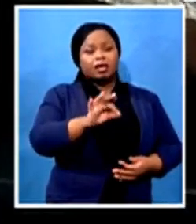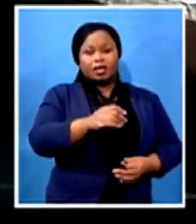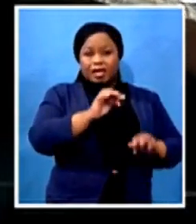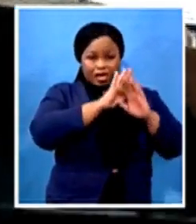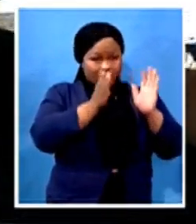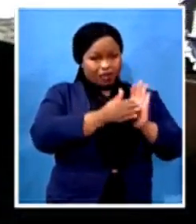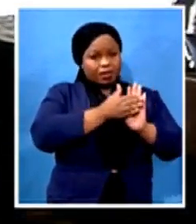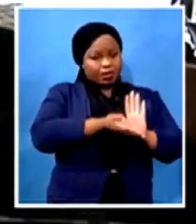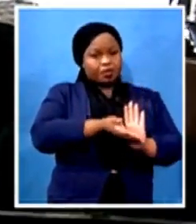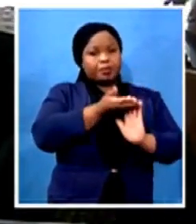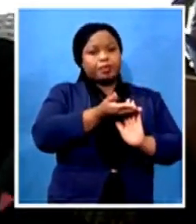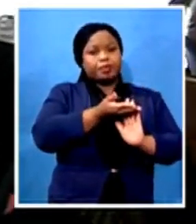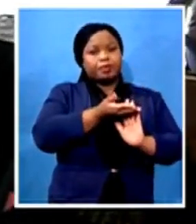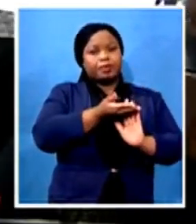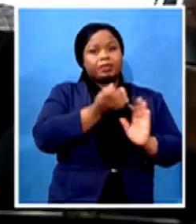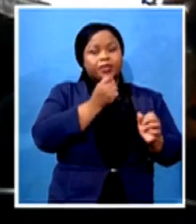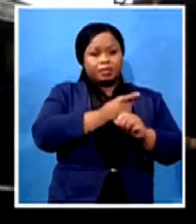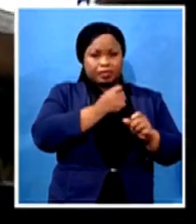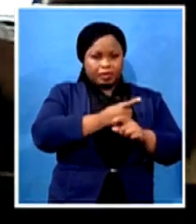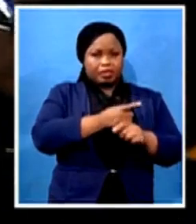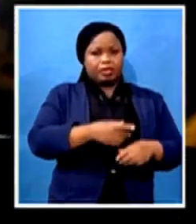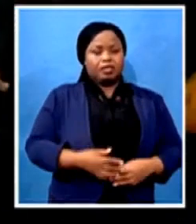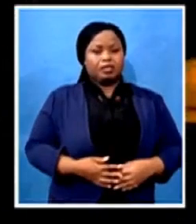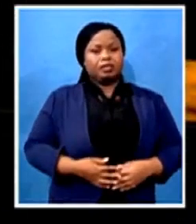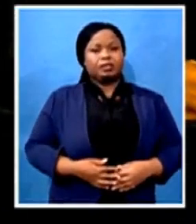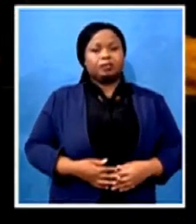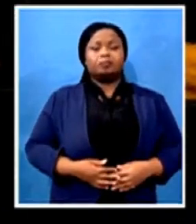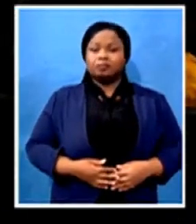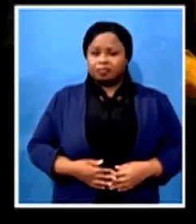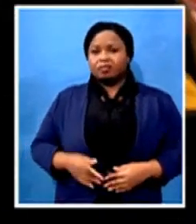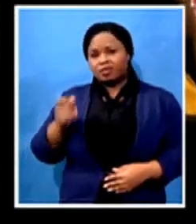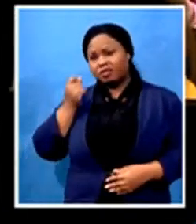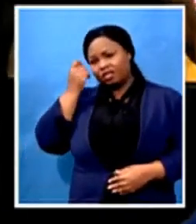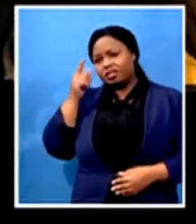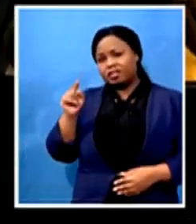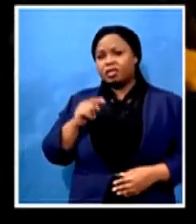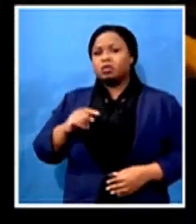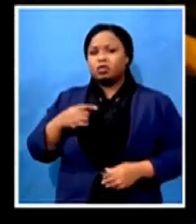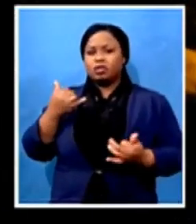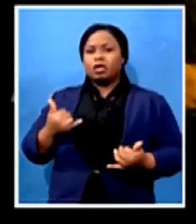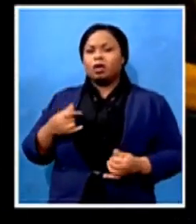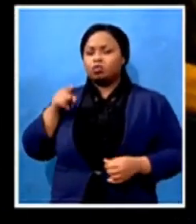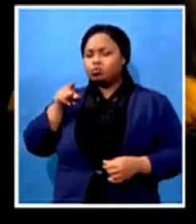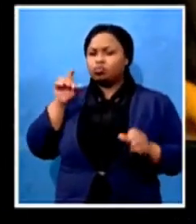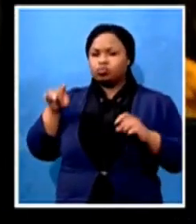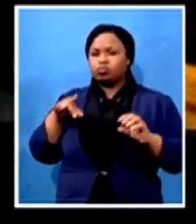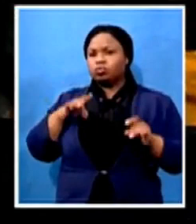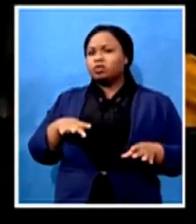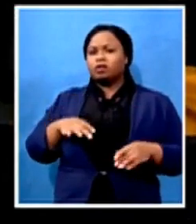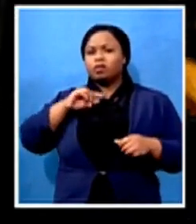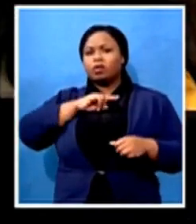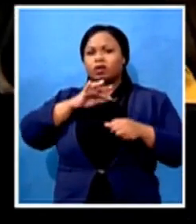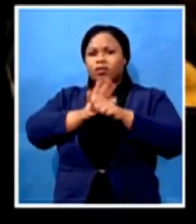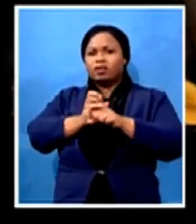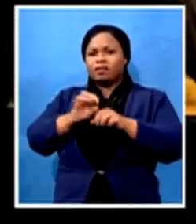become higher. I can understand that you've been very hard hit by the coronavirus. What has government said to you? I